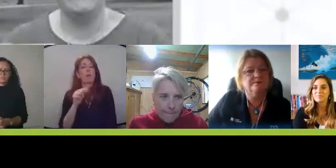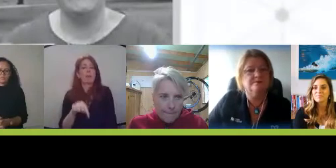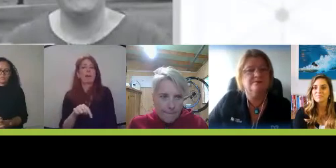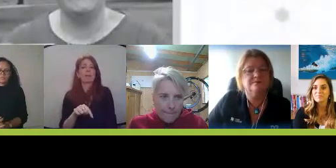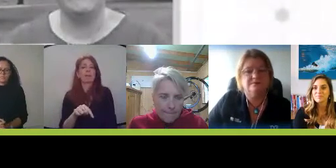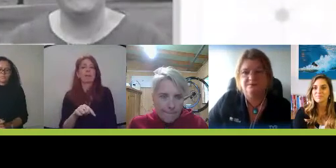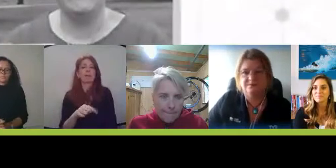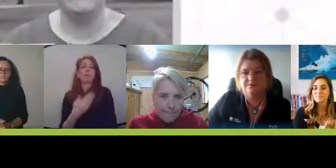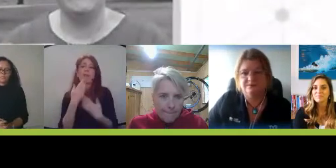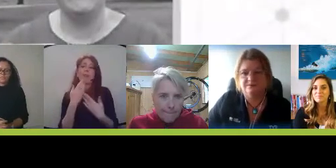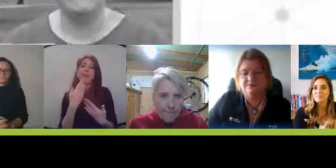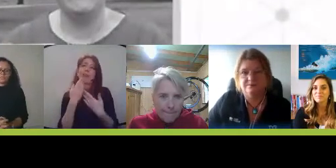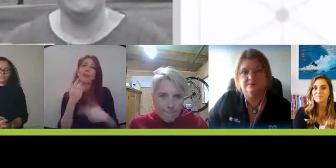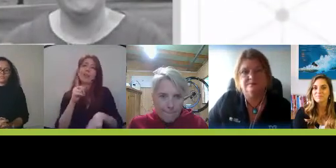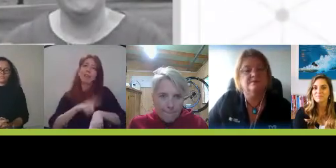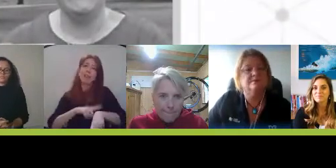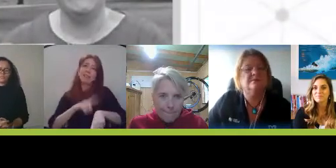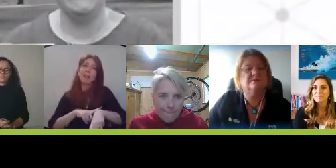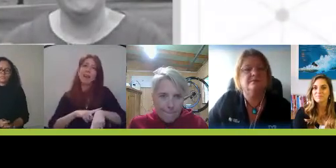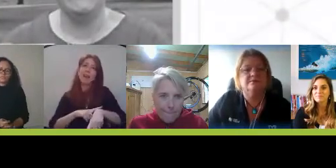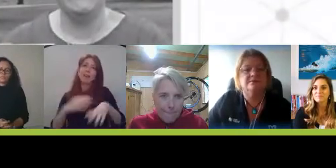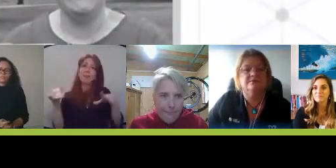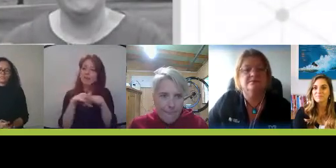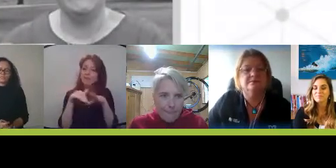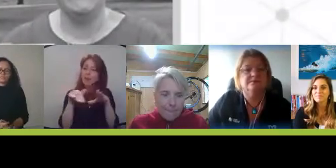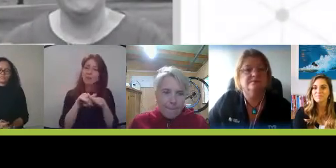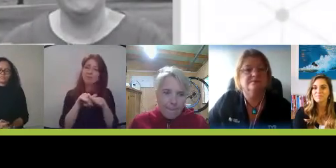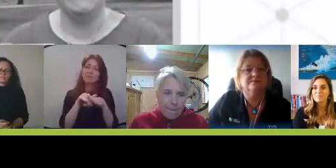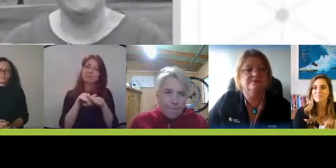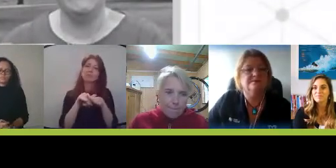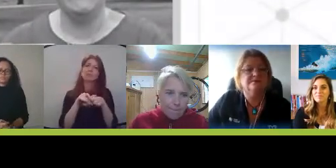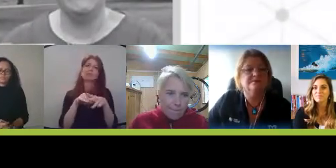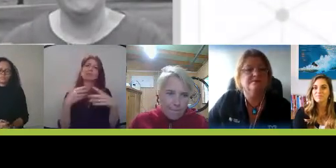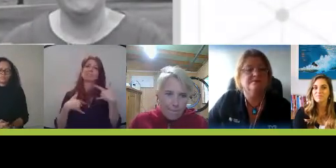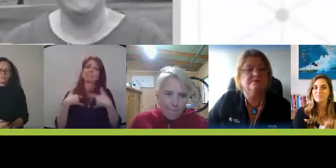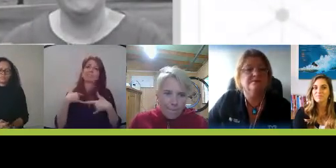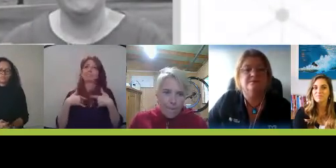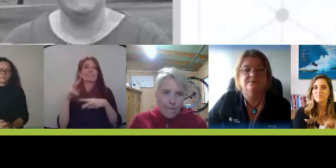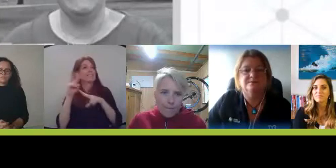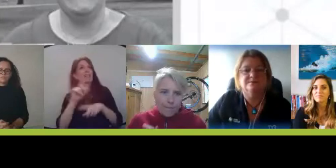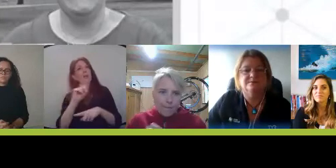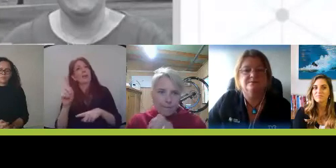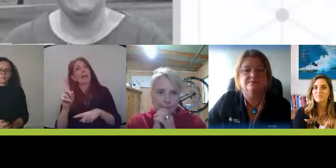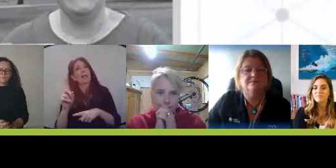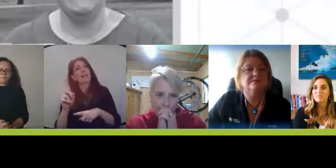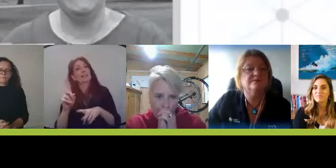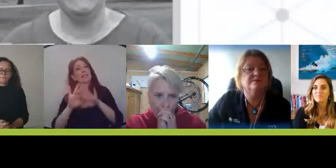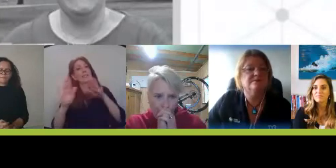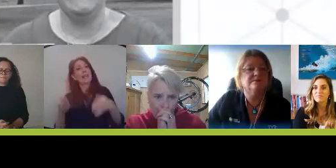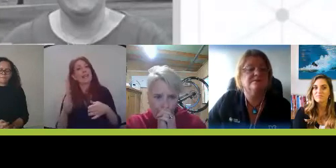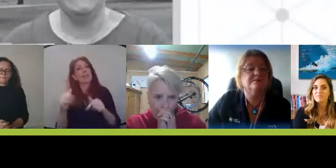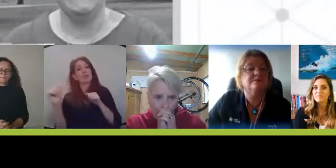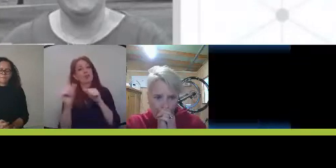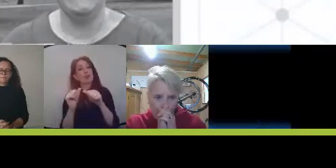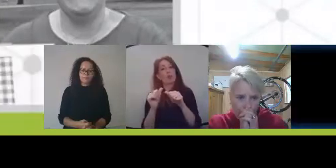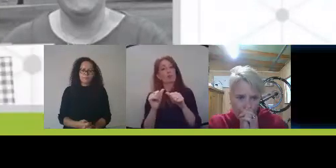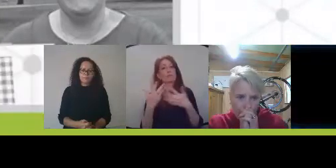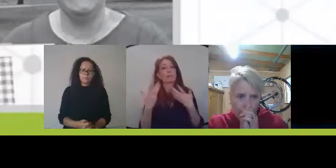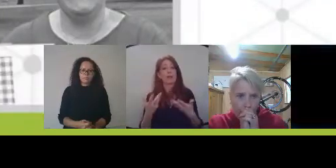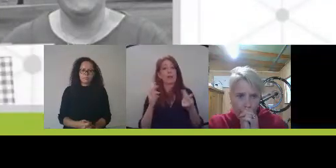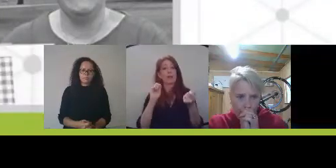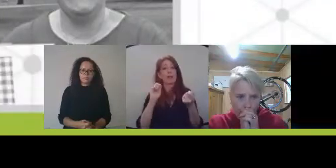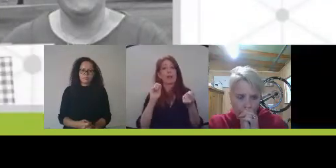thank you for your time, for your input, and look forward to bringing you back on stage in a short while.